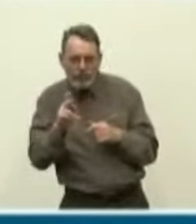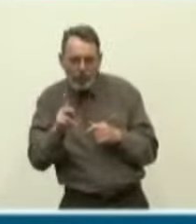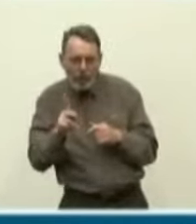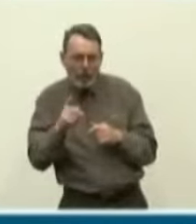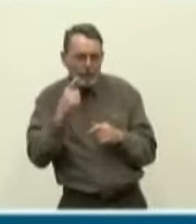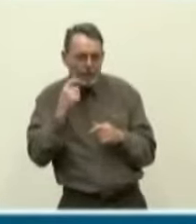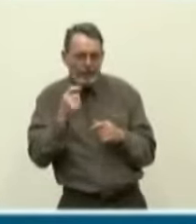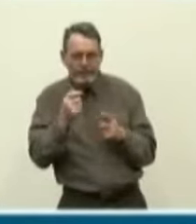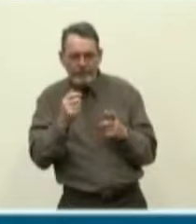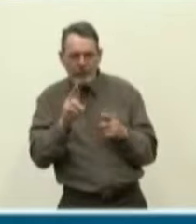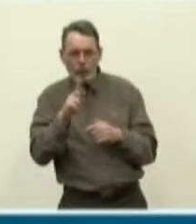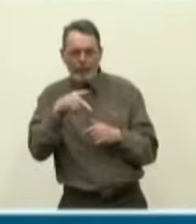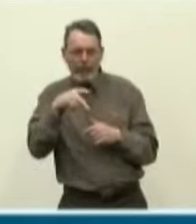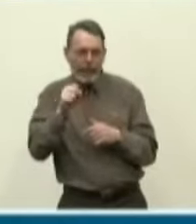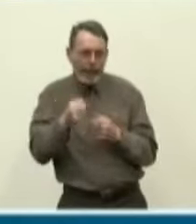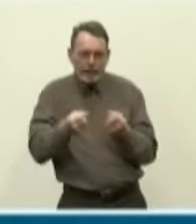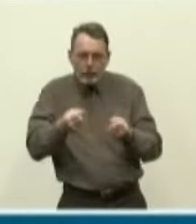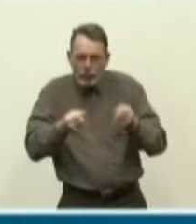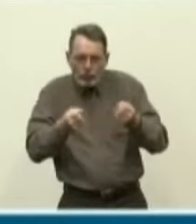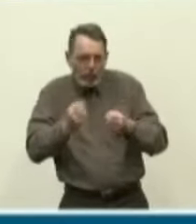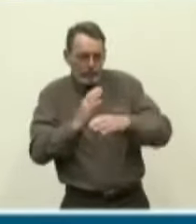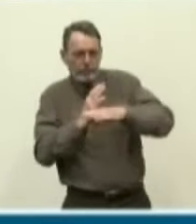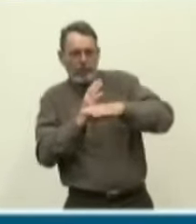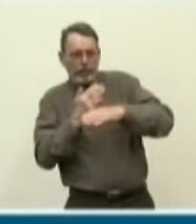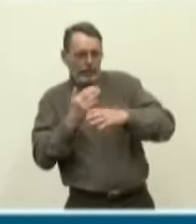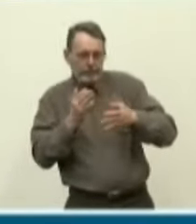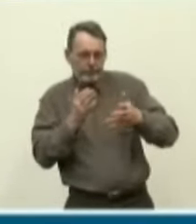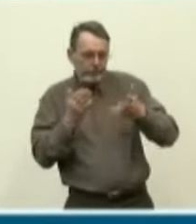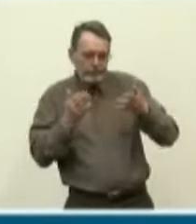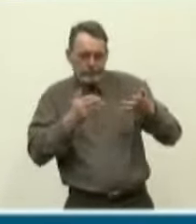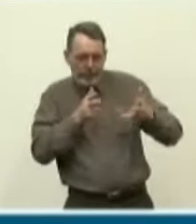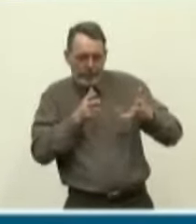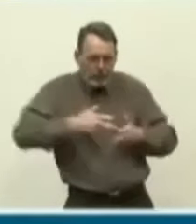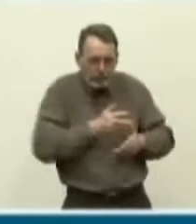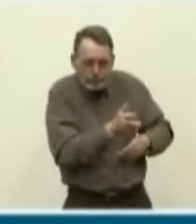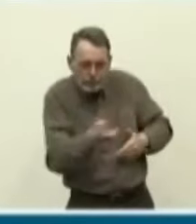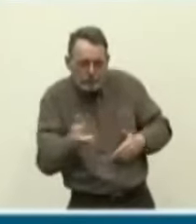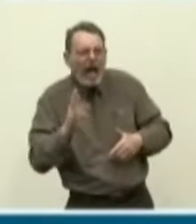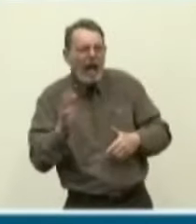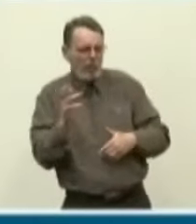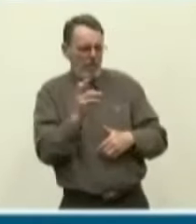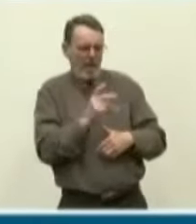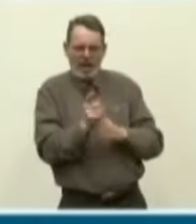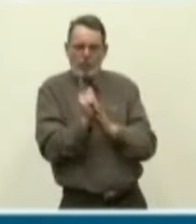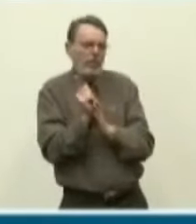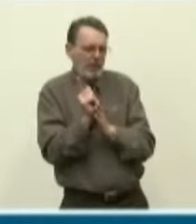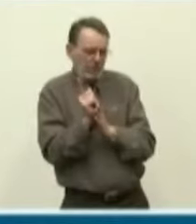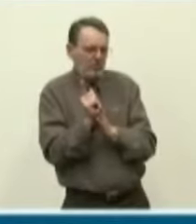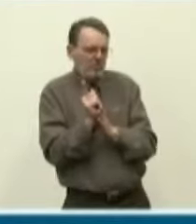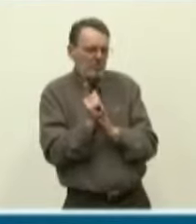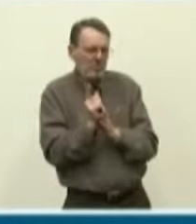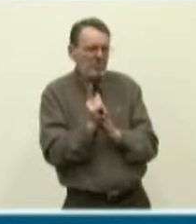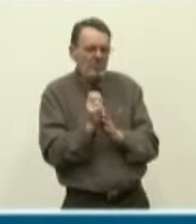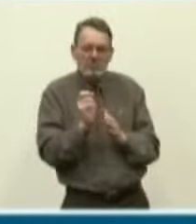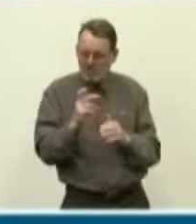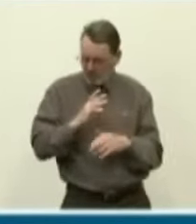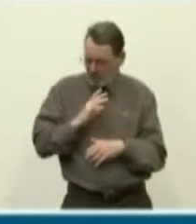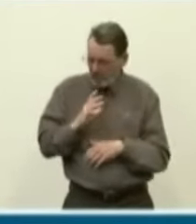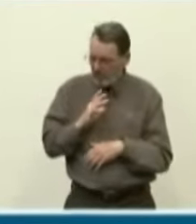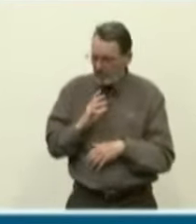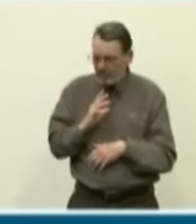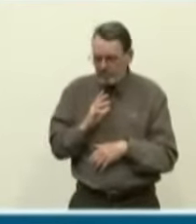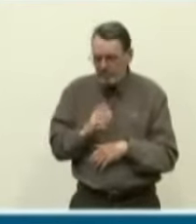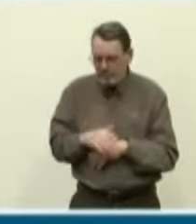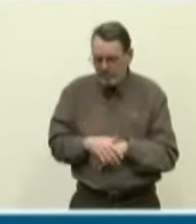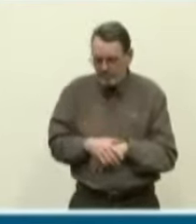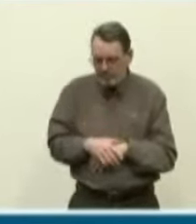was beeping at me to leave. Okay, that's fine. But I'll be back there in just a moment. Okay, all right. 29 and